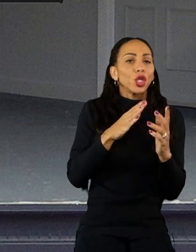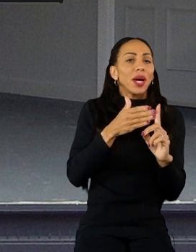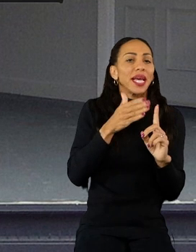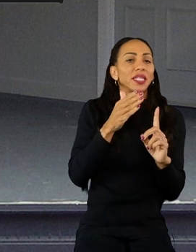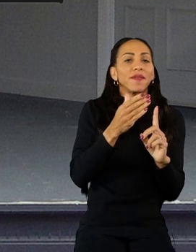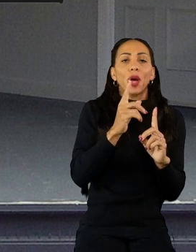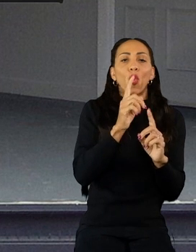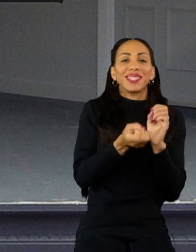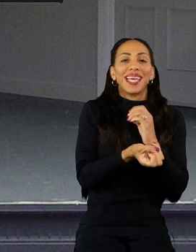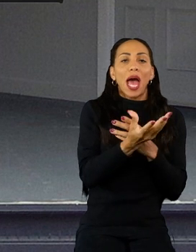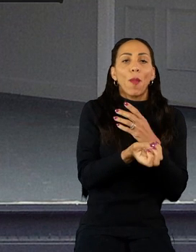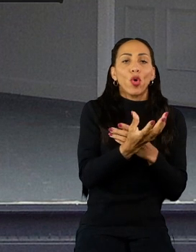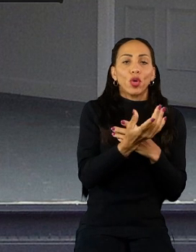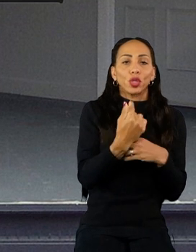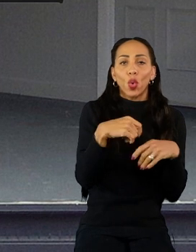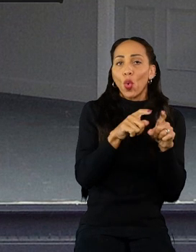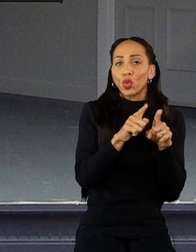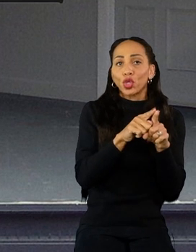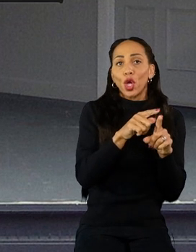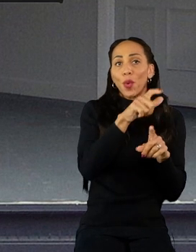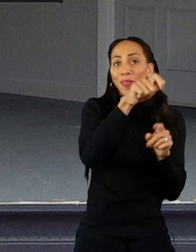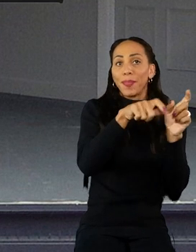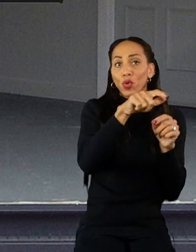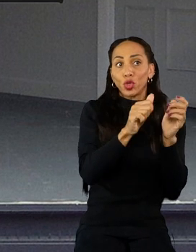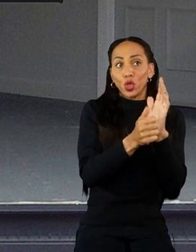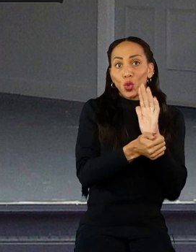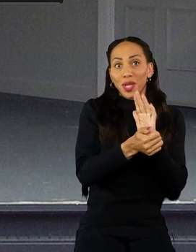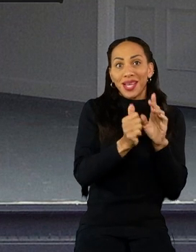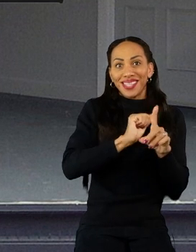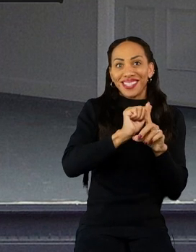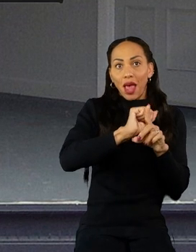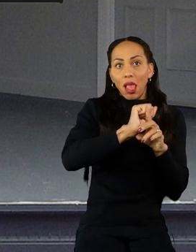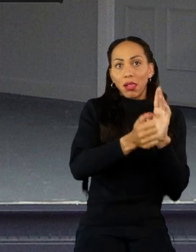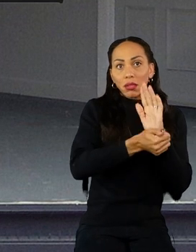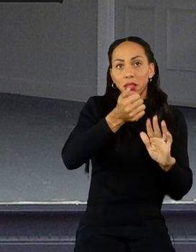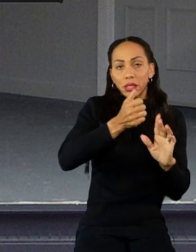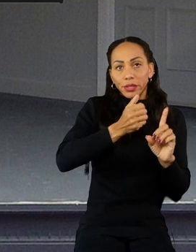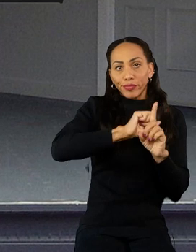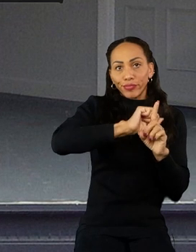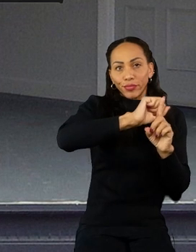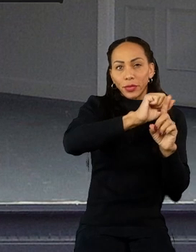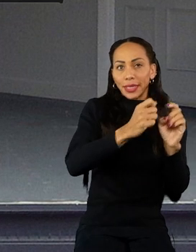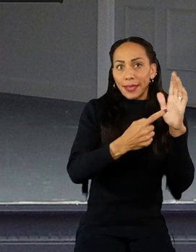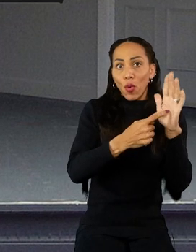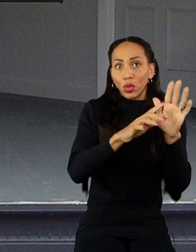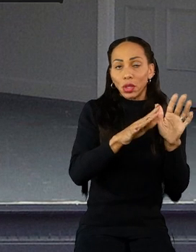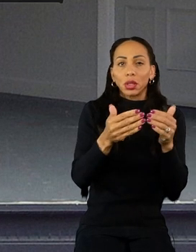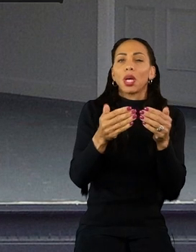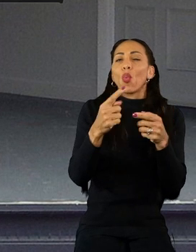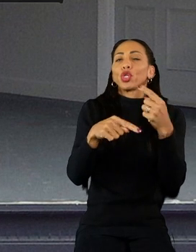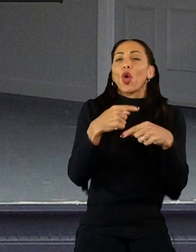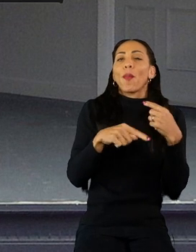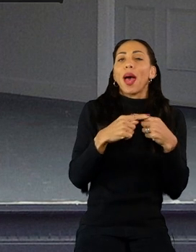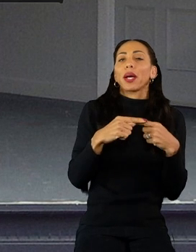identifying what we want to output, but who we want to skill up going forward is kind of key